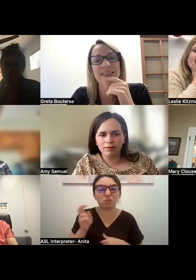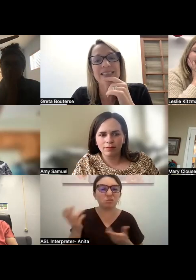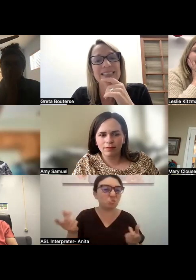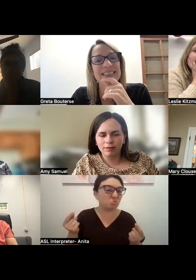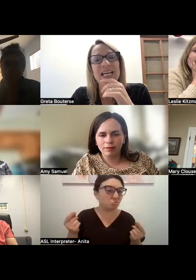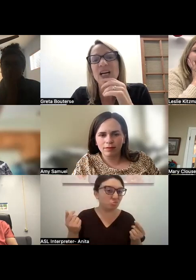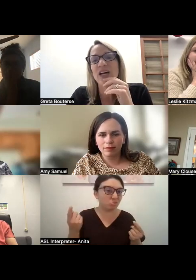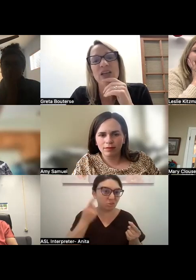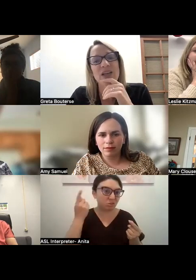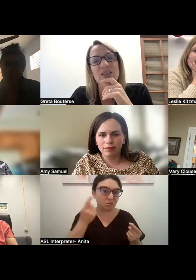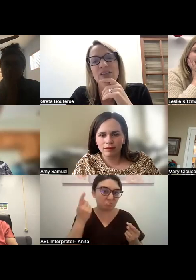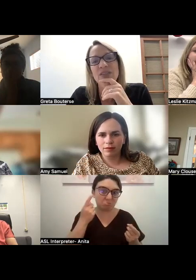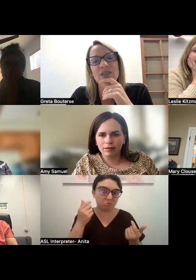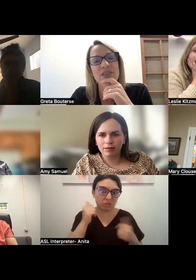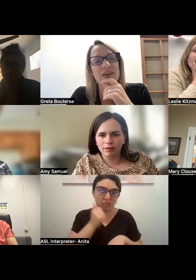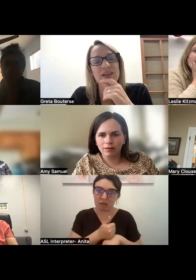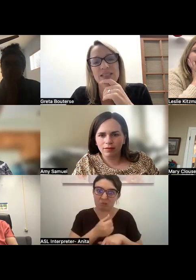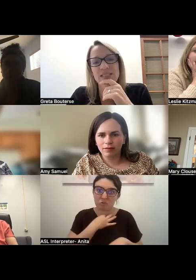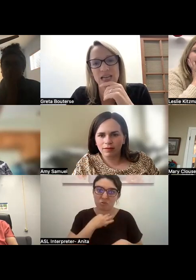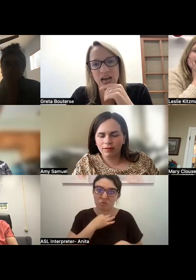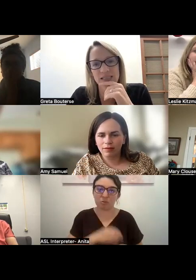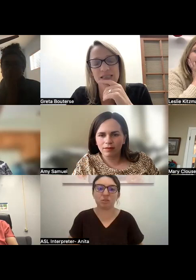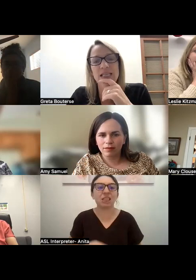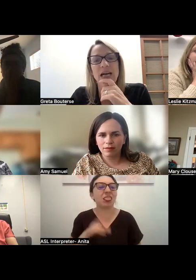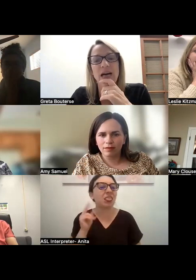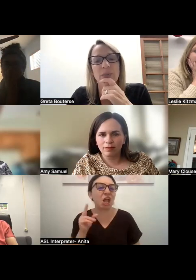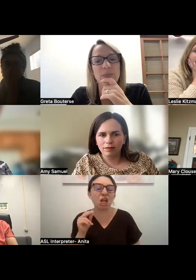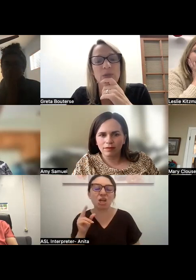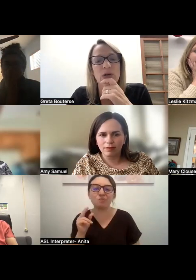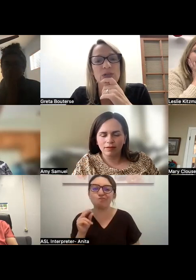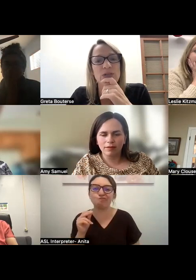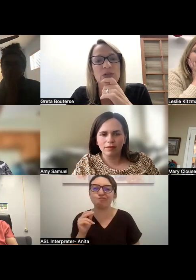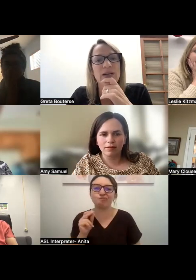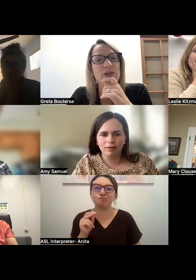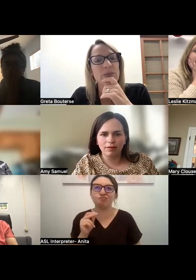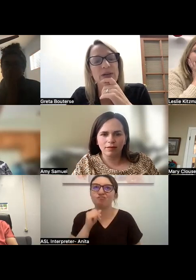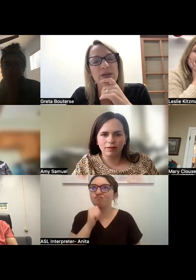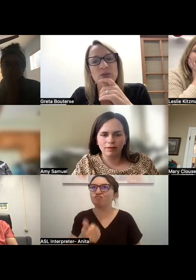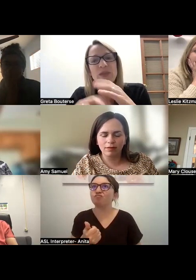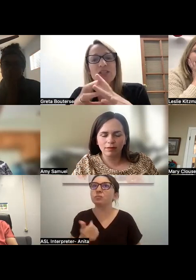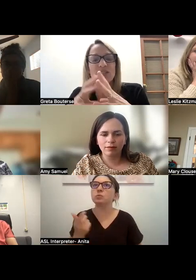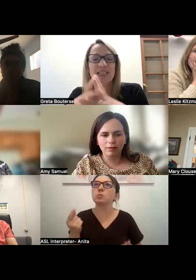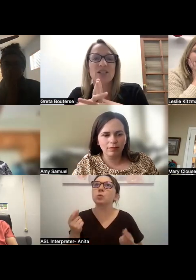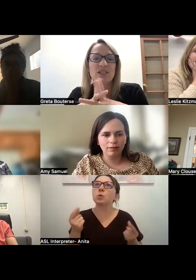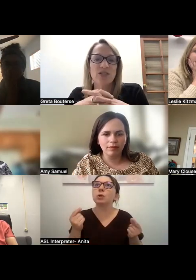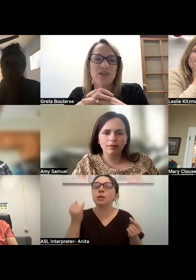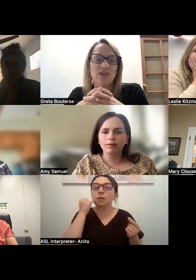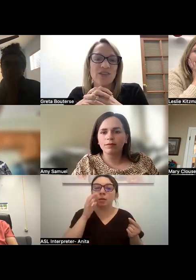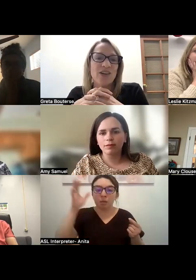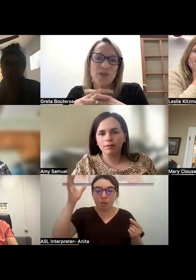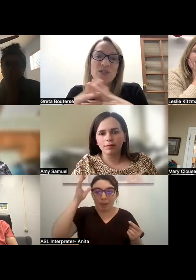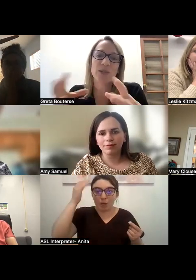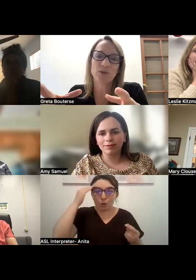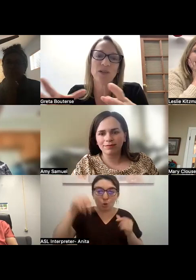that's like organized, just out of curiosity. There is not. so I know parents, when they start to get to know each